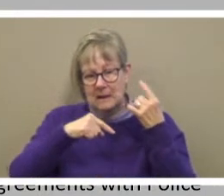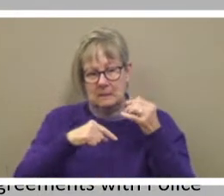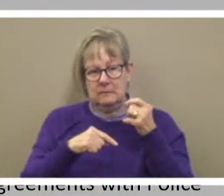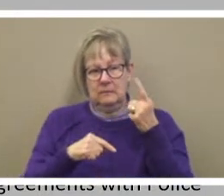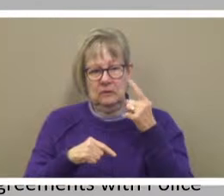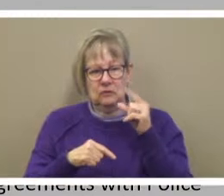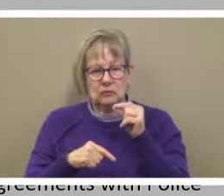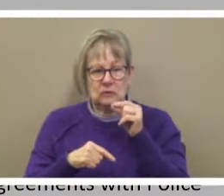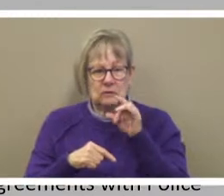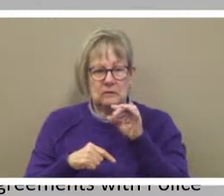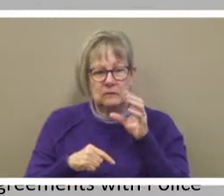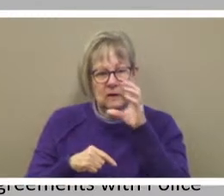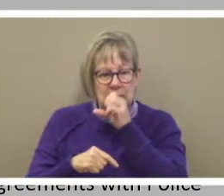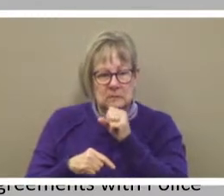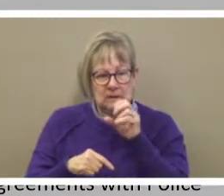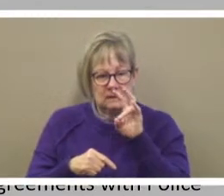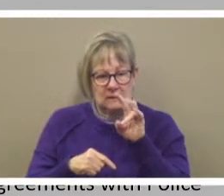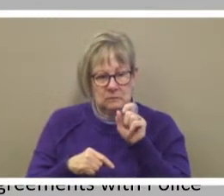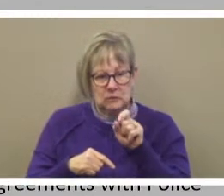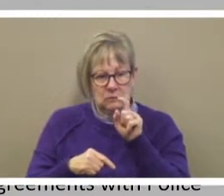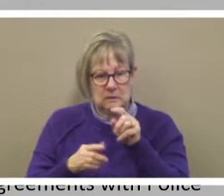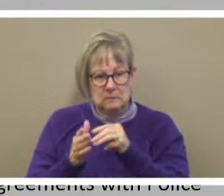at $7.1 million,